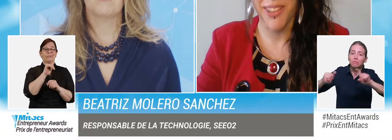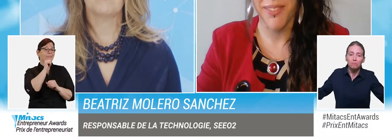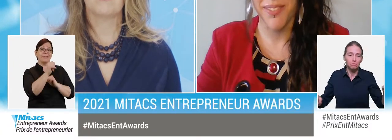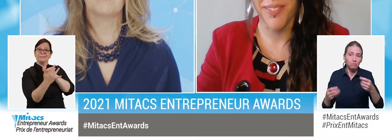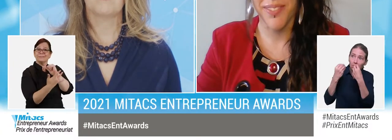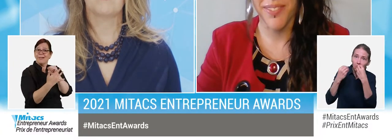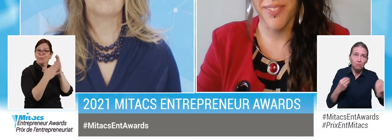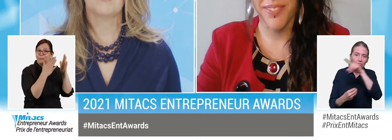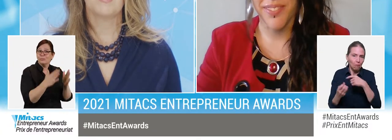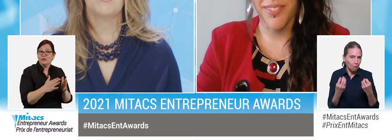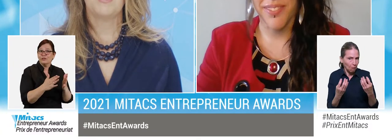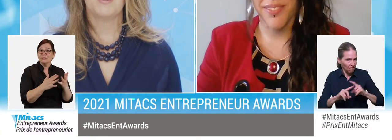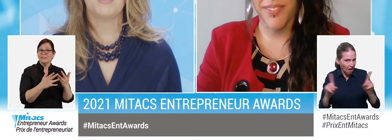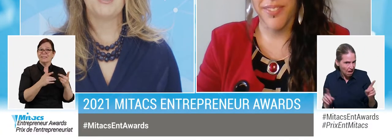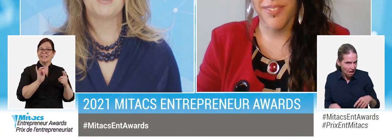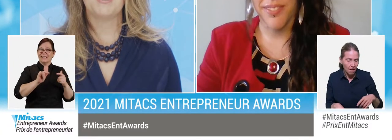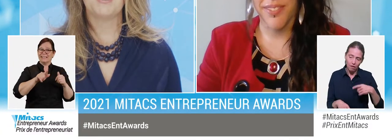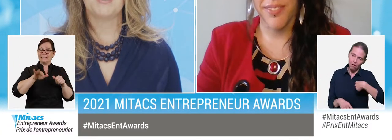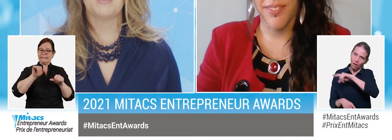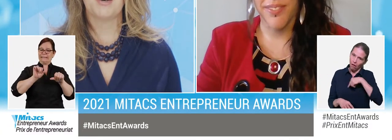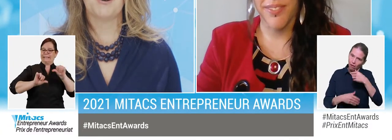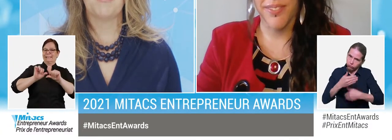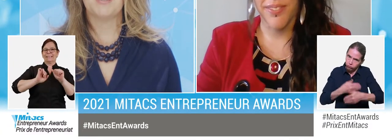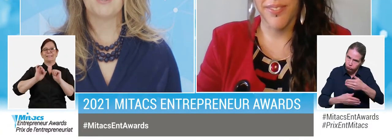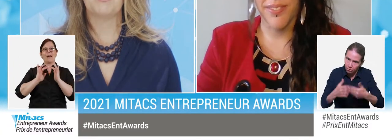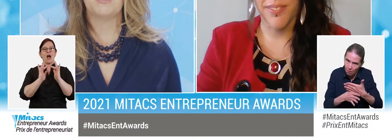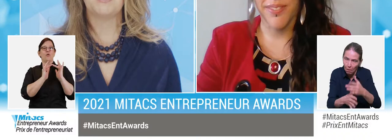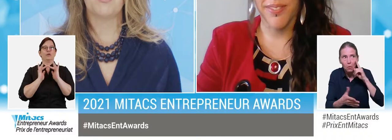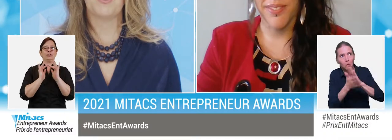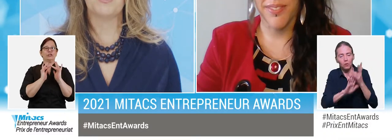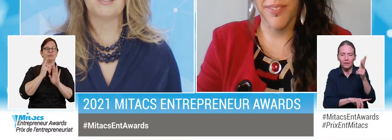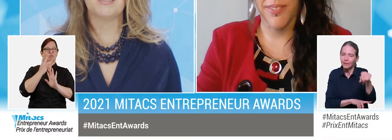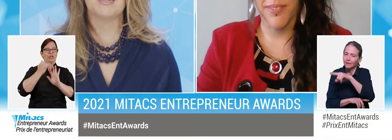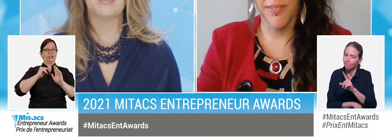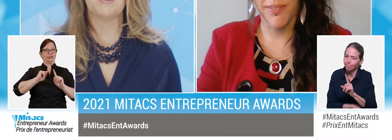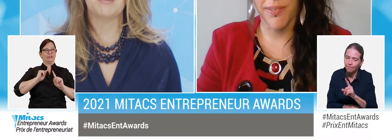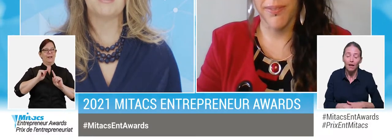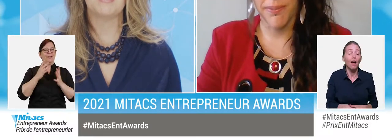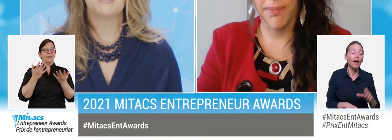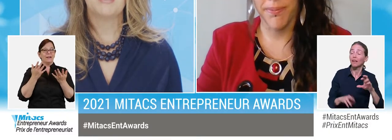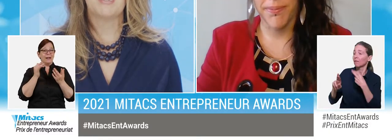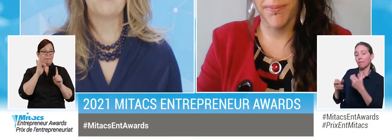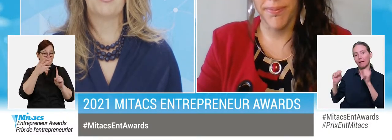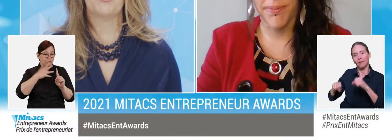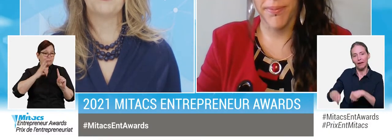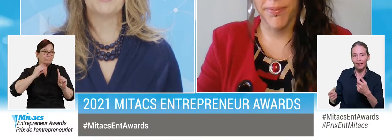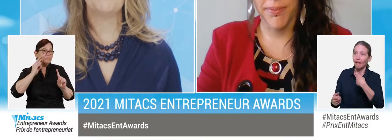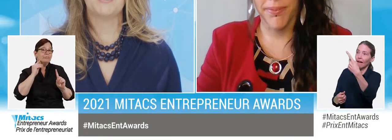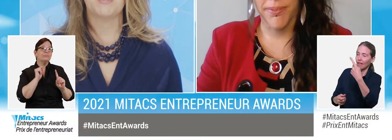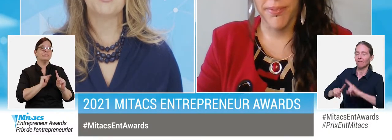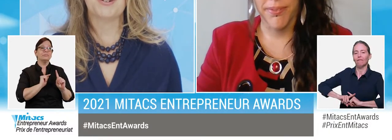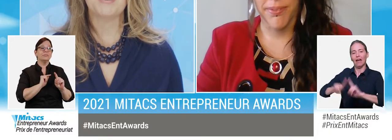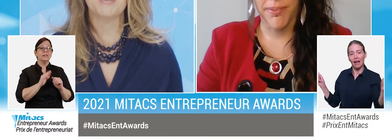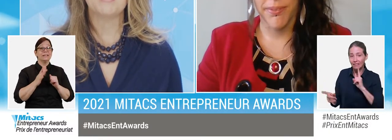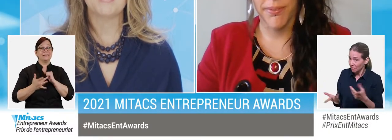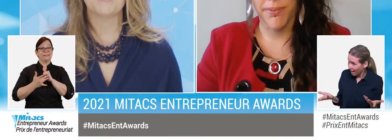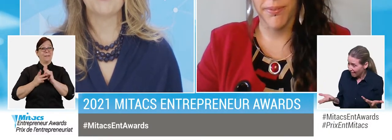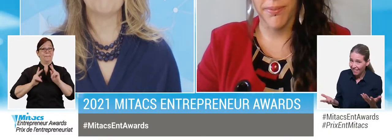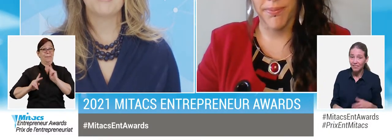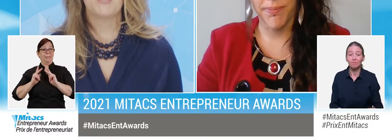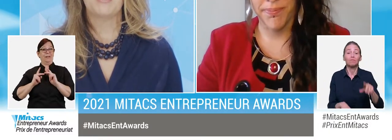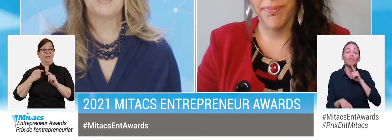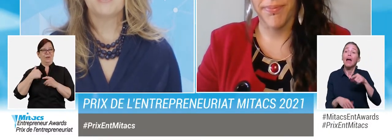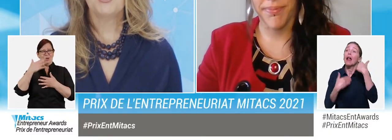journey. Yeah. Yeah, it's a completely different world, isn't it? I mean, there are no safety nets, really.